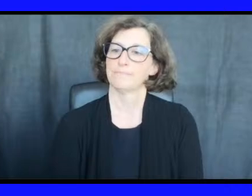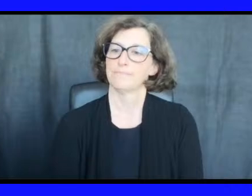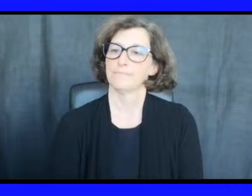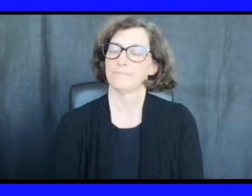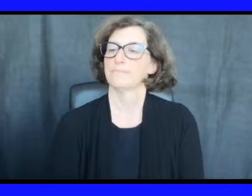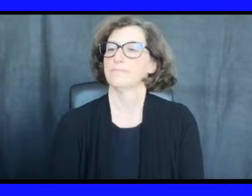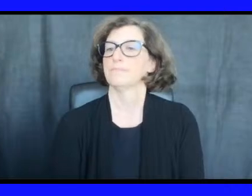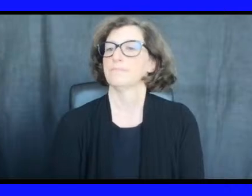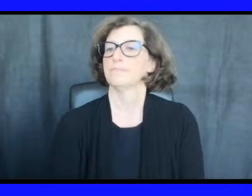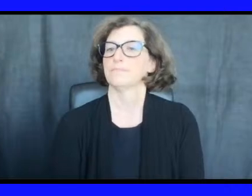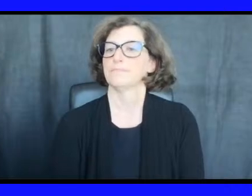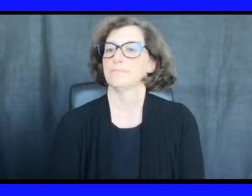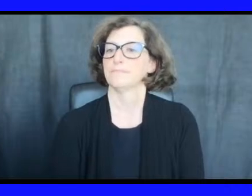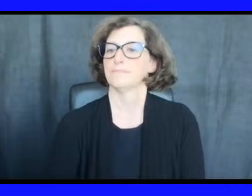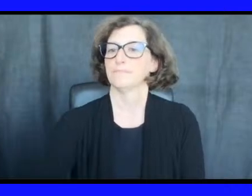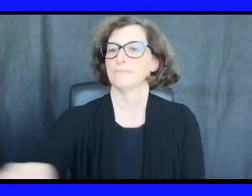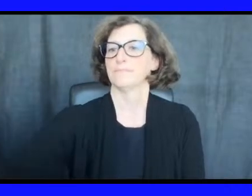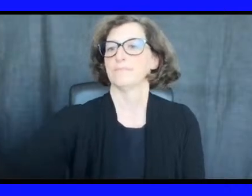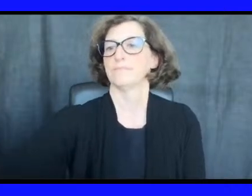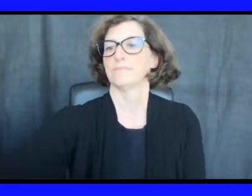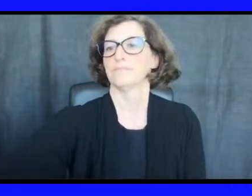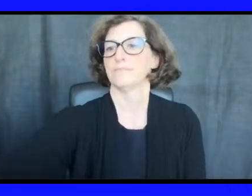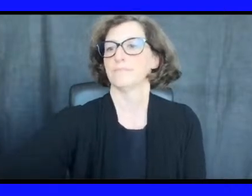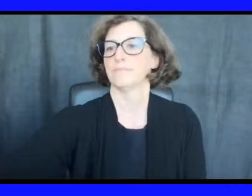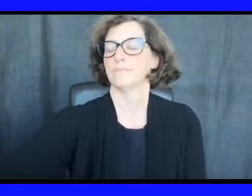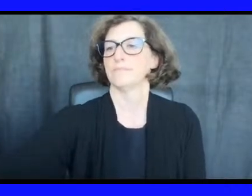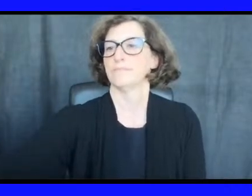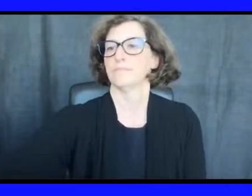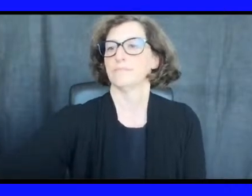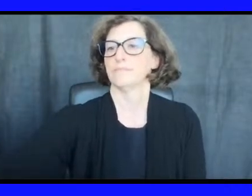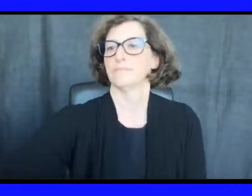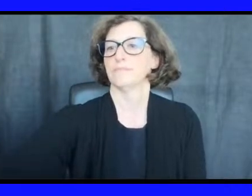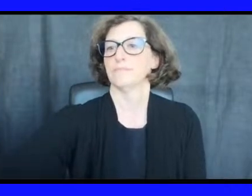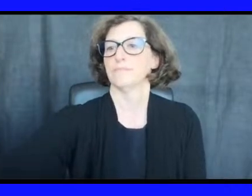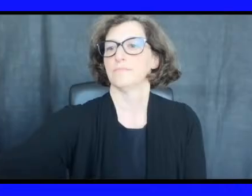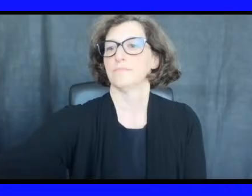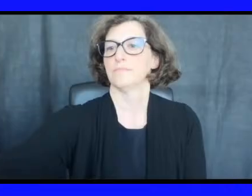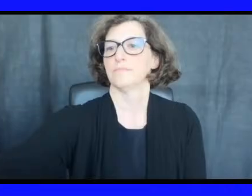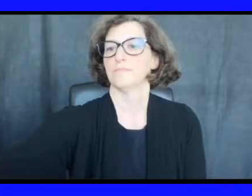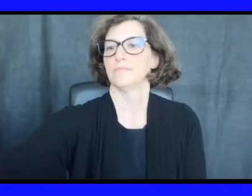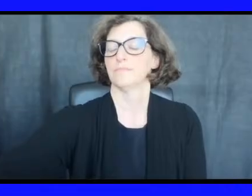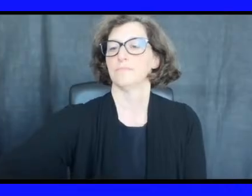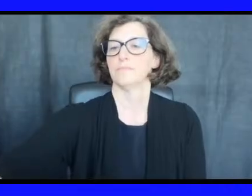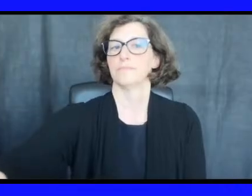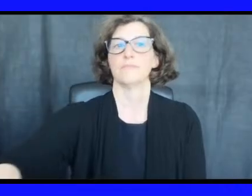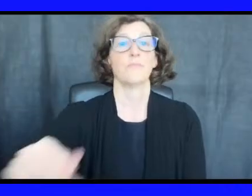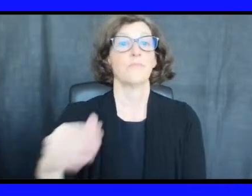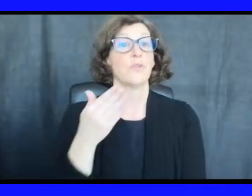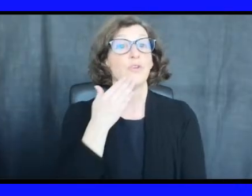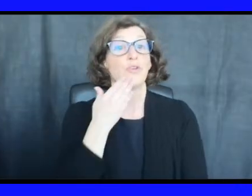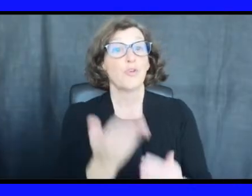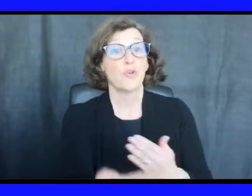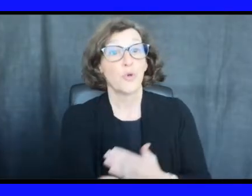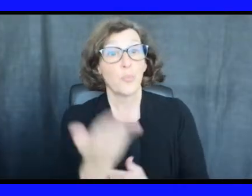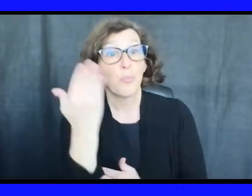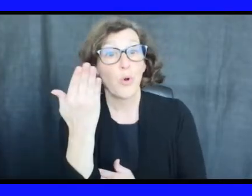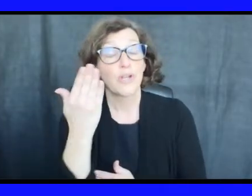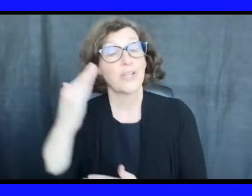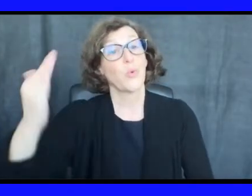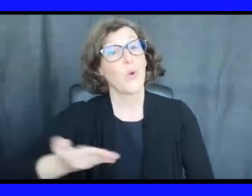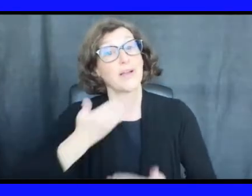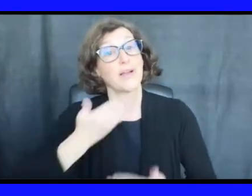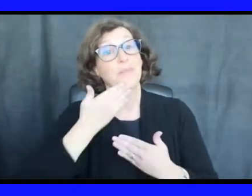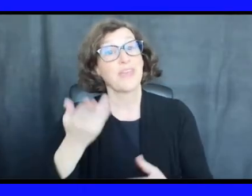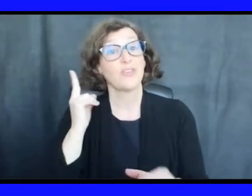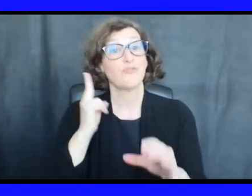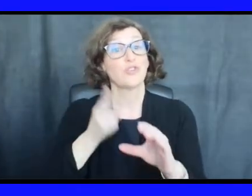Thank you. Okay. Good morning, welcome, and thank you for joining us today for the meeting of the New York City Health